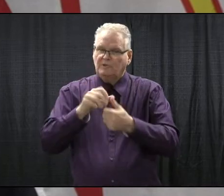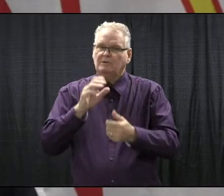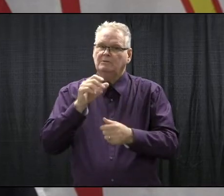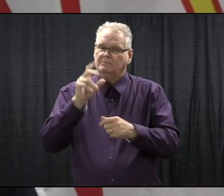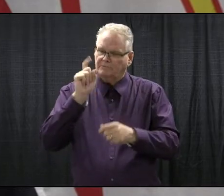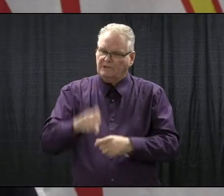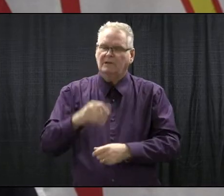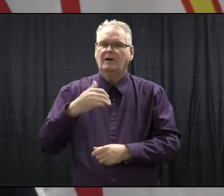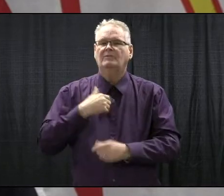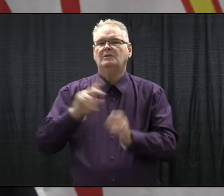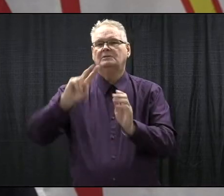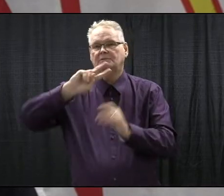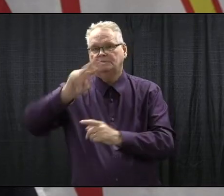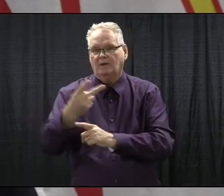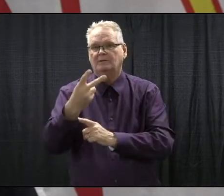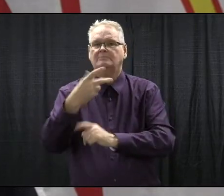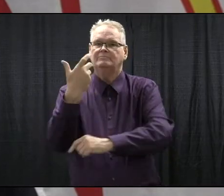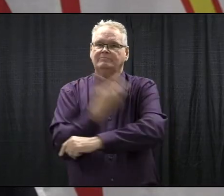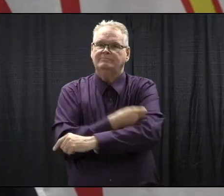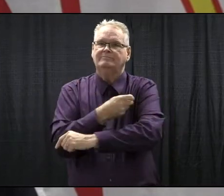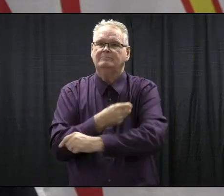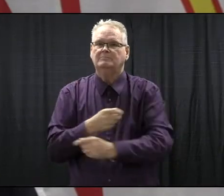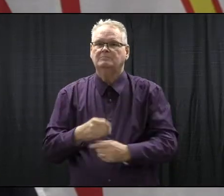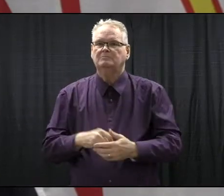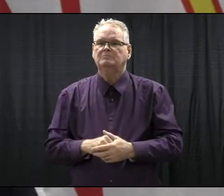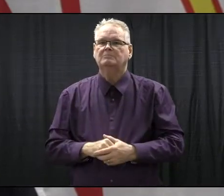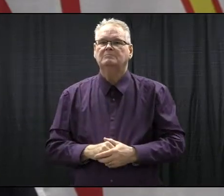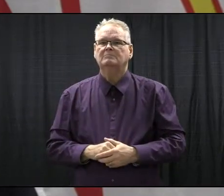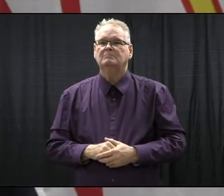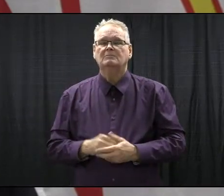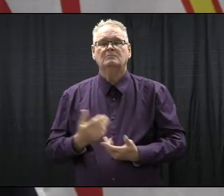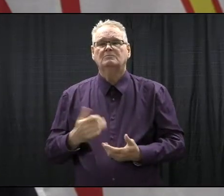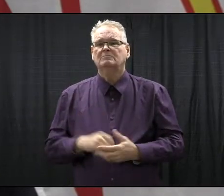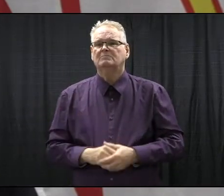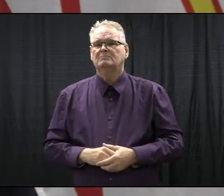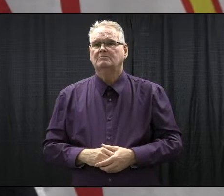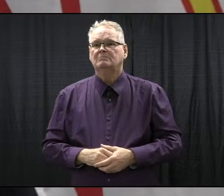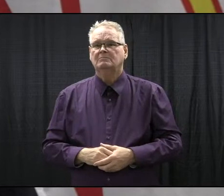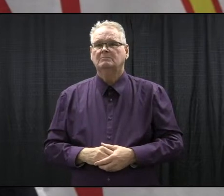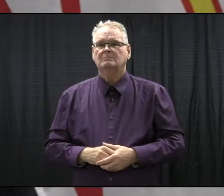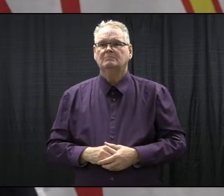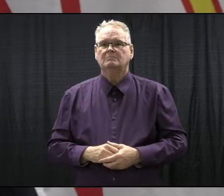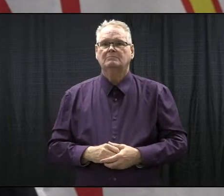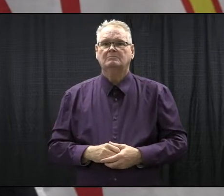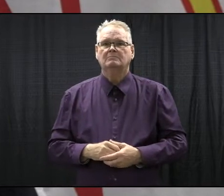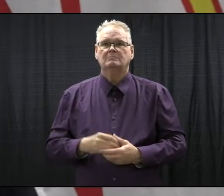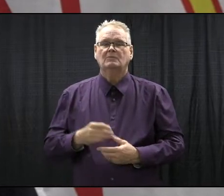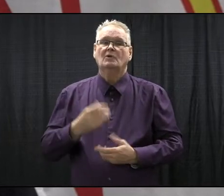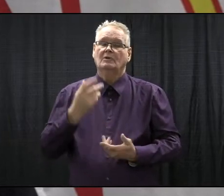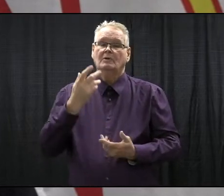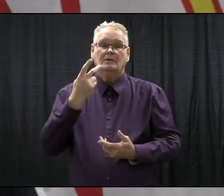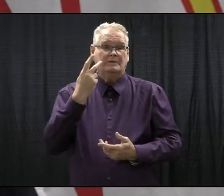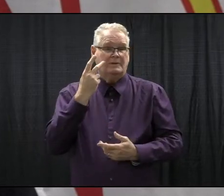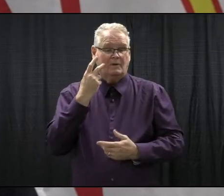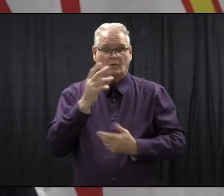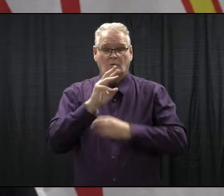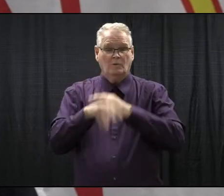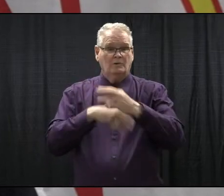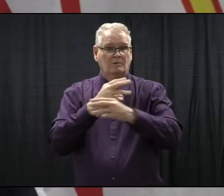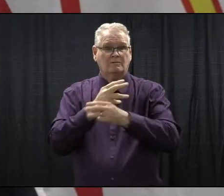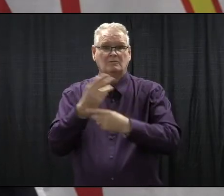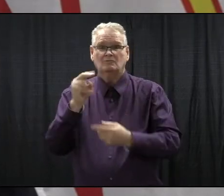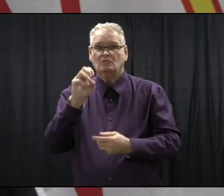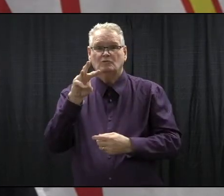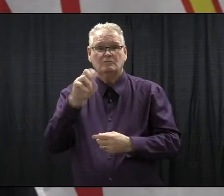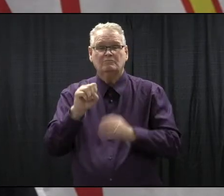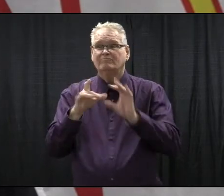in those populations with lower vaccination rates. So we all have to work together to ensure our loved ones are protected, our